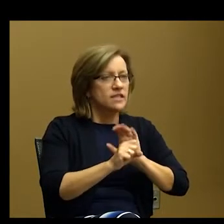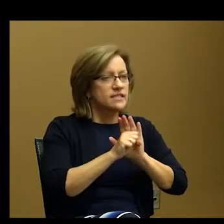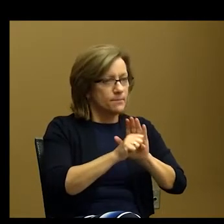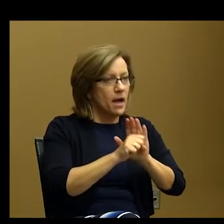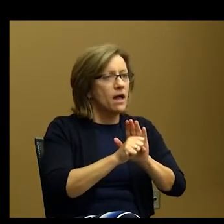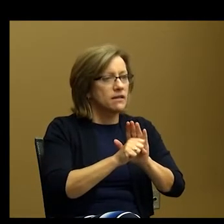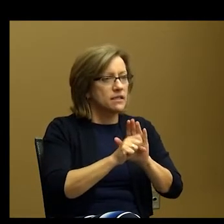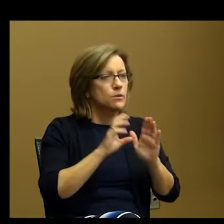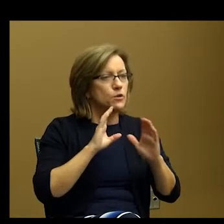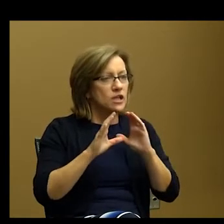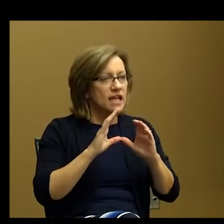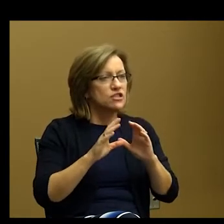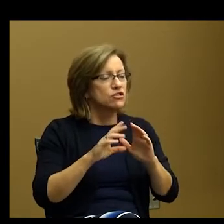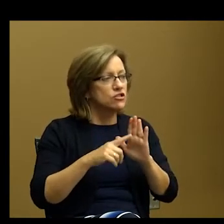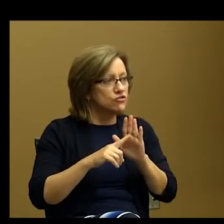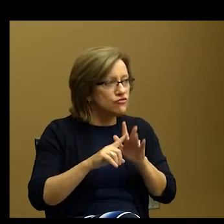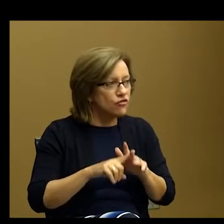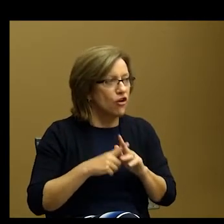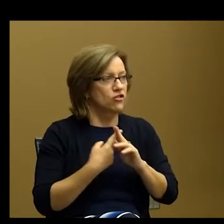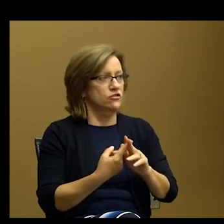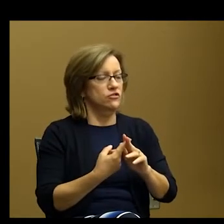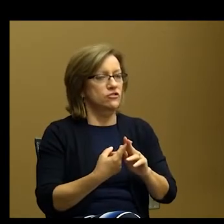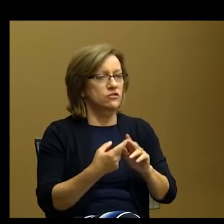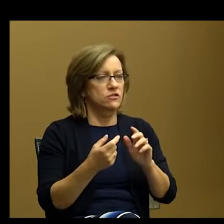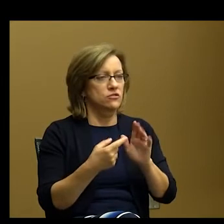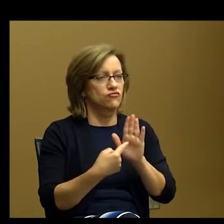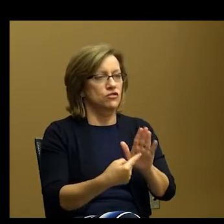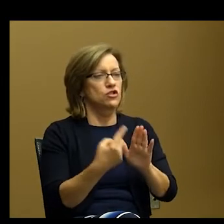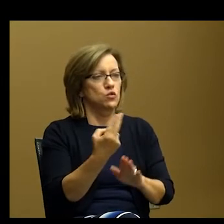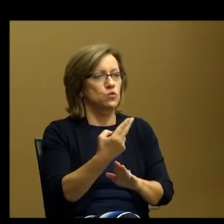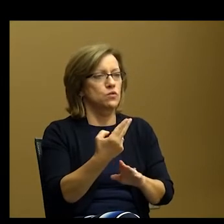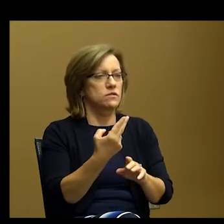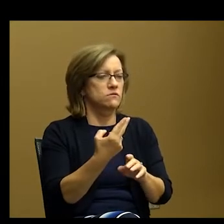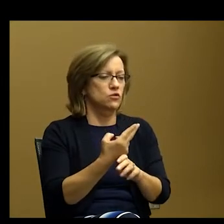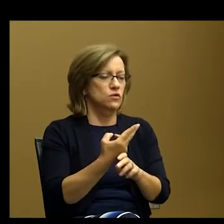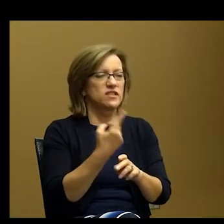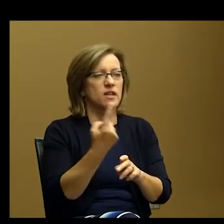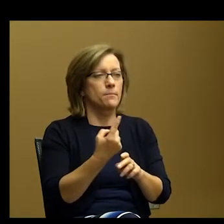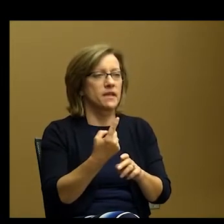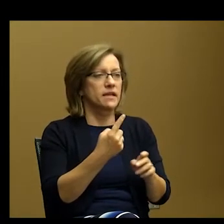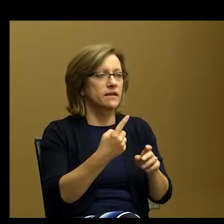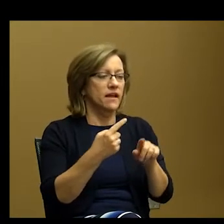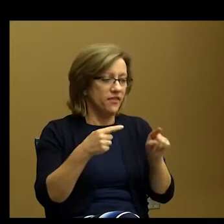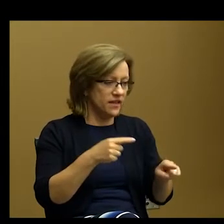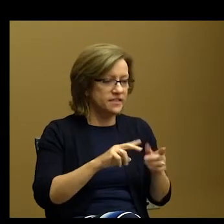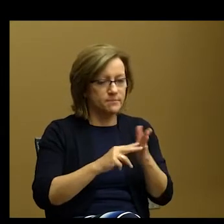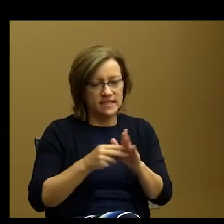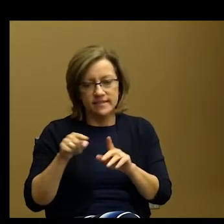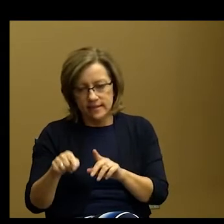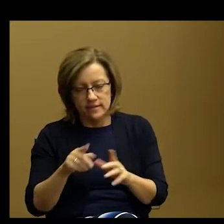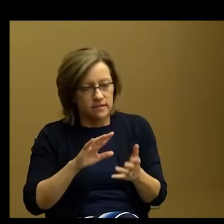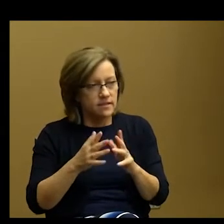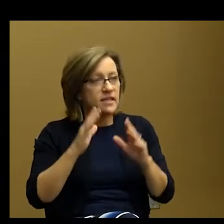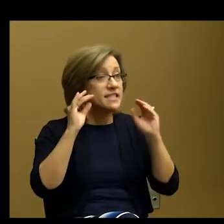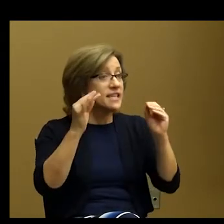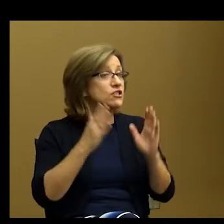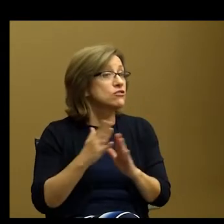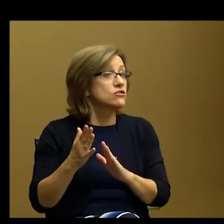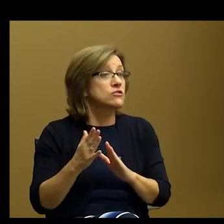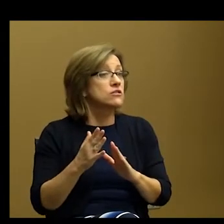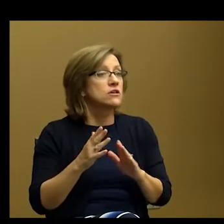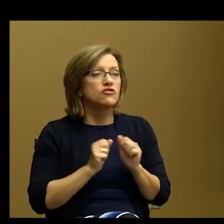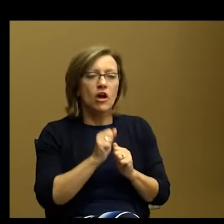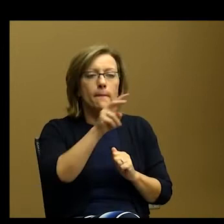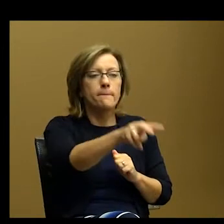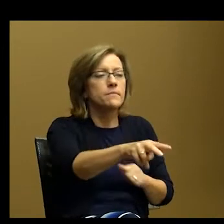communication starts. All right, and remember what I said, what do teachers typically do? We go straight